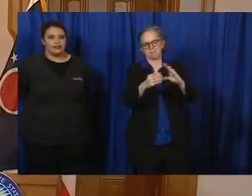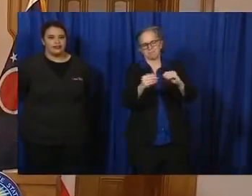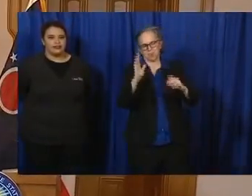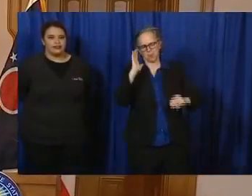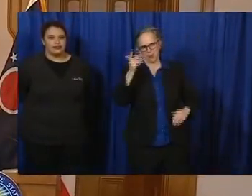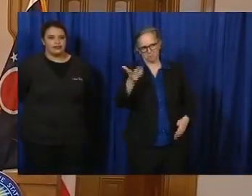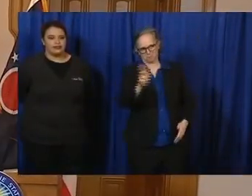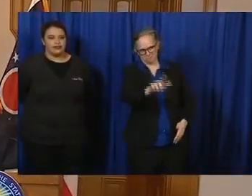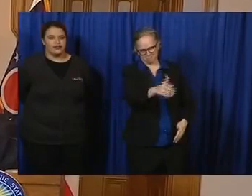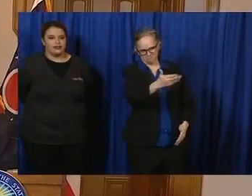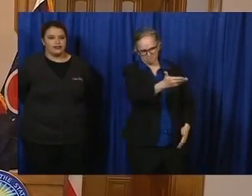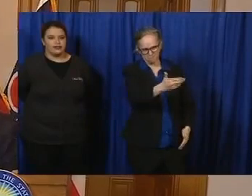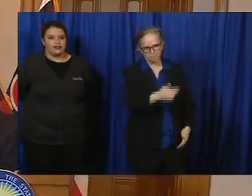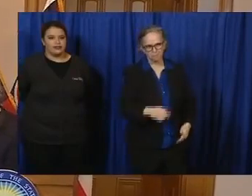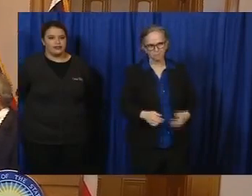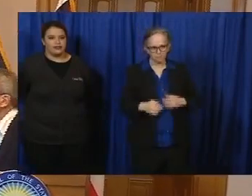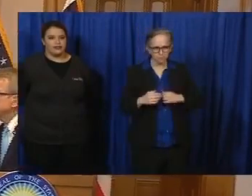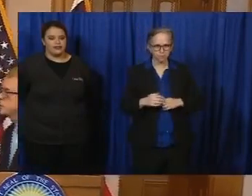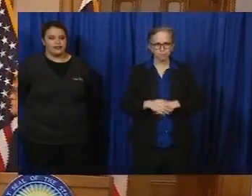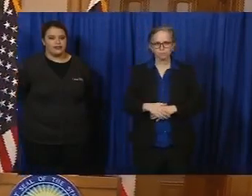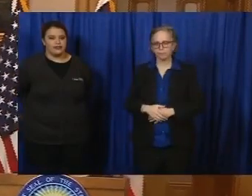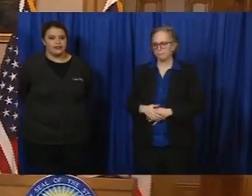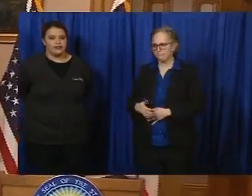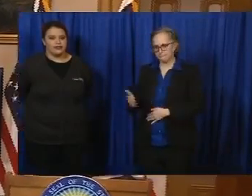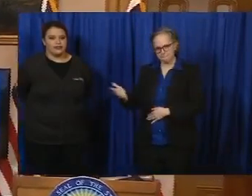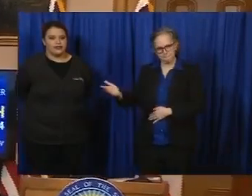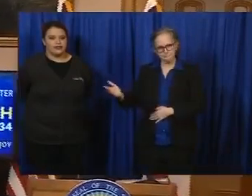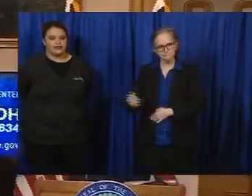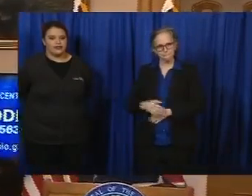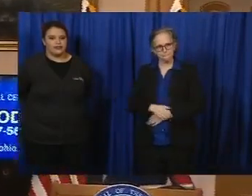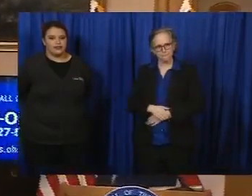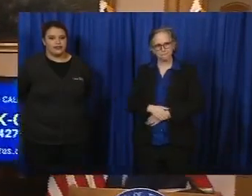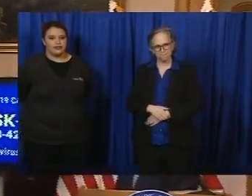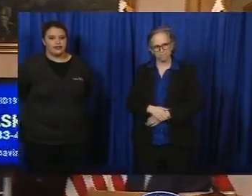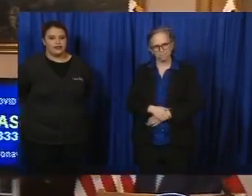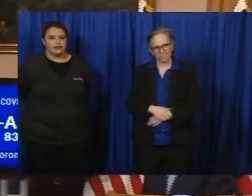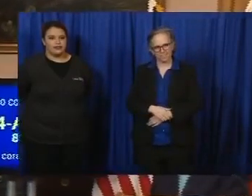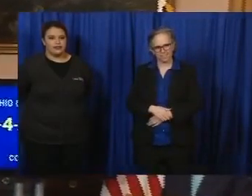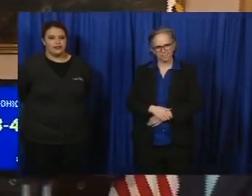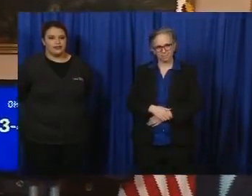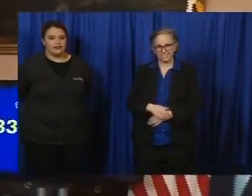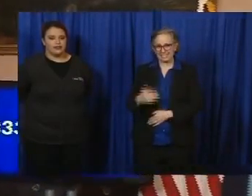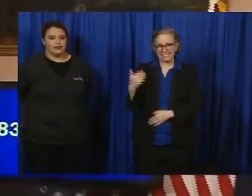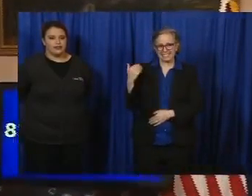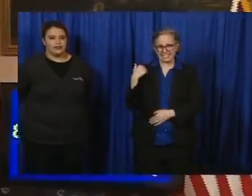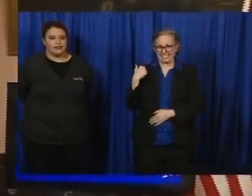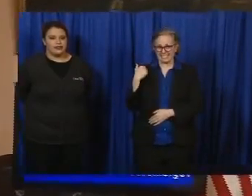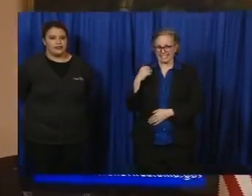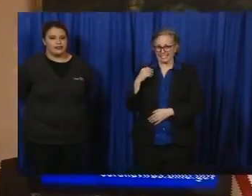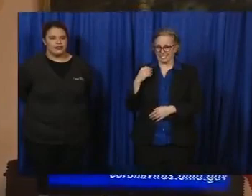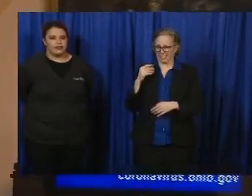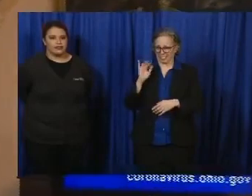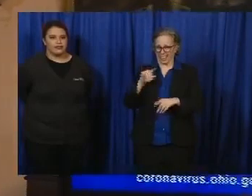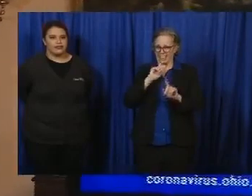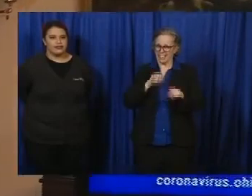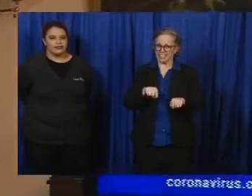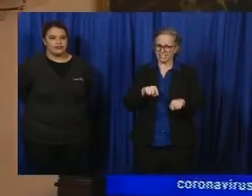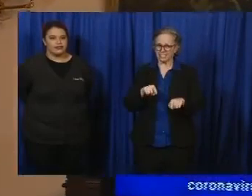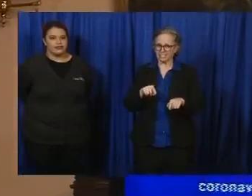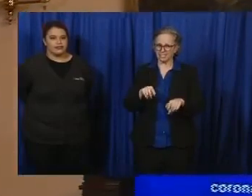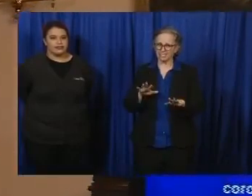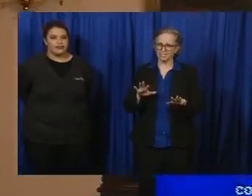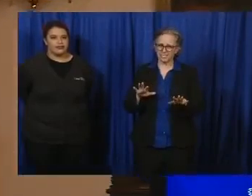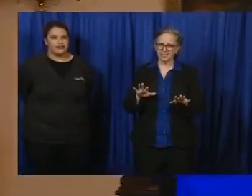So much as what I was saying in the earlier answer to the question was, there have been plans